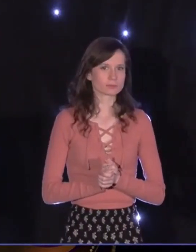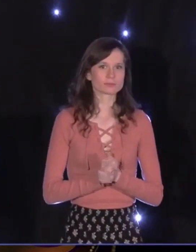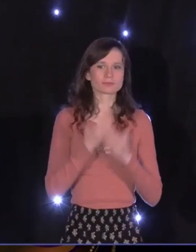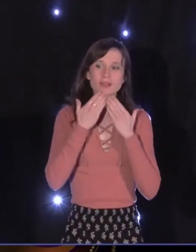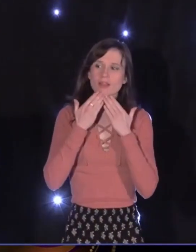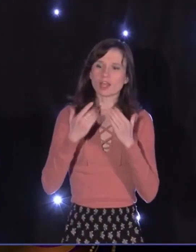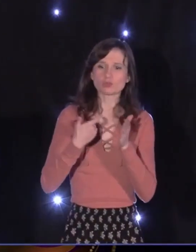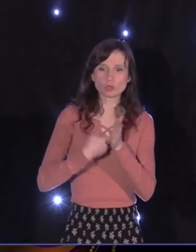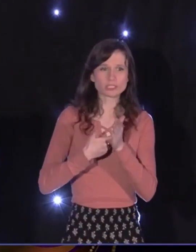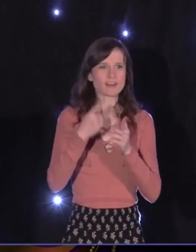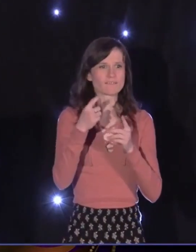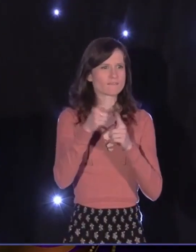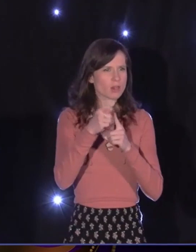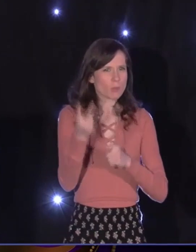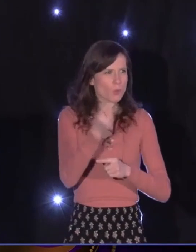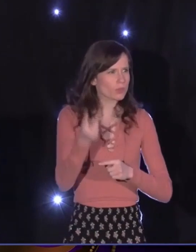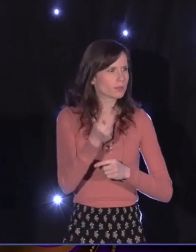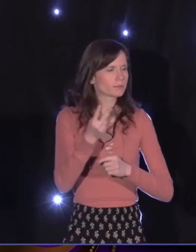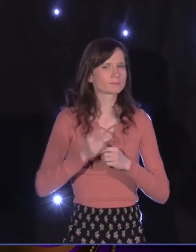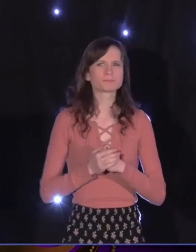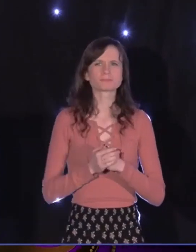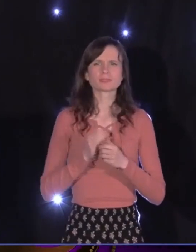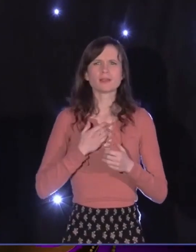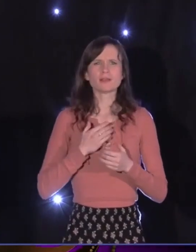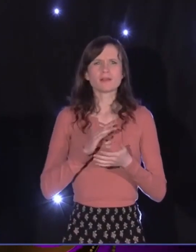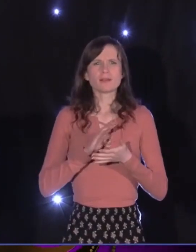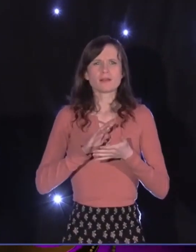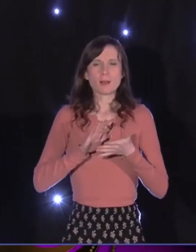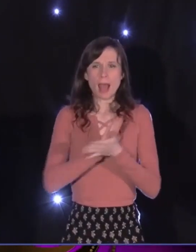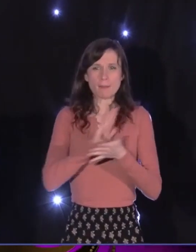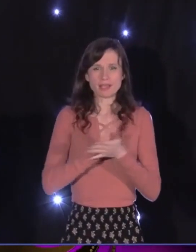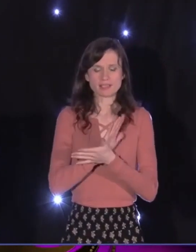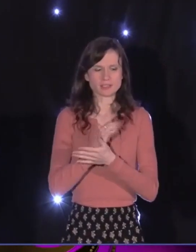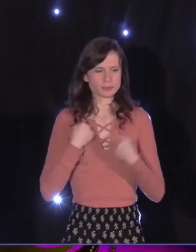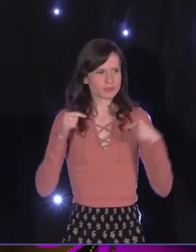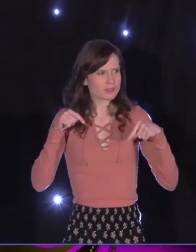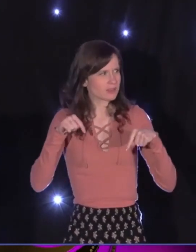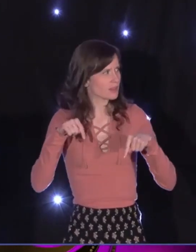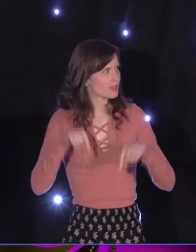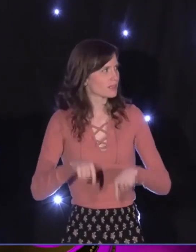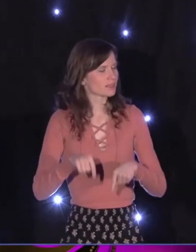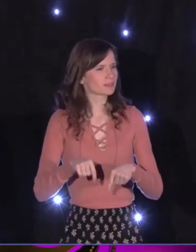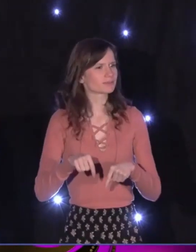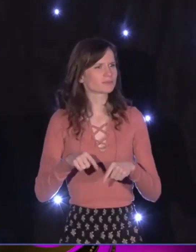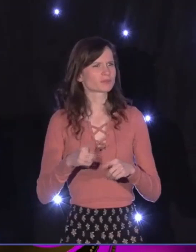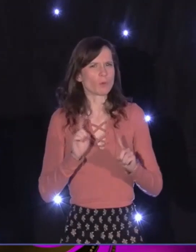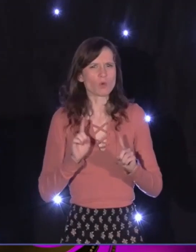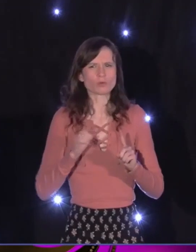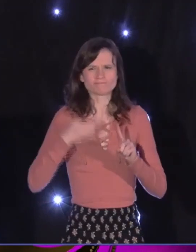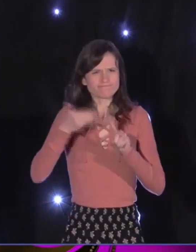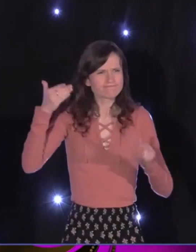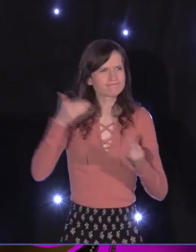Thank you, Roisin and Phil. I'm pleased that we're able to be part of recognising